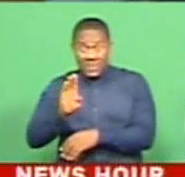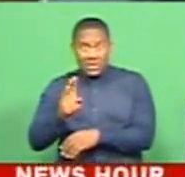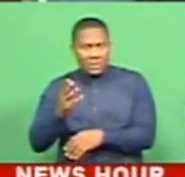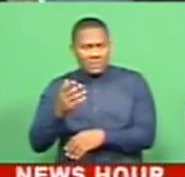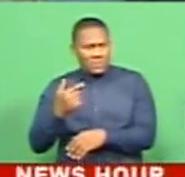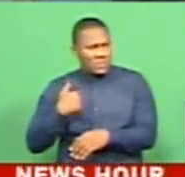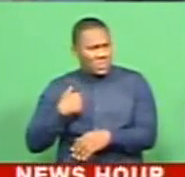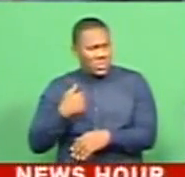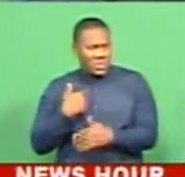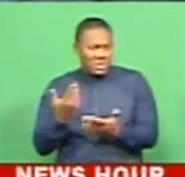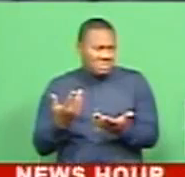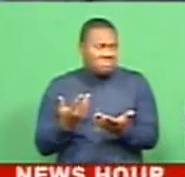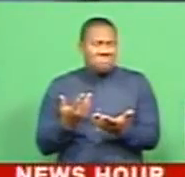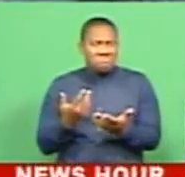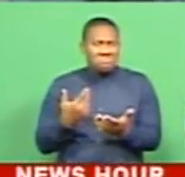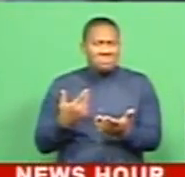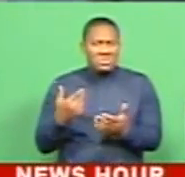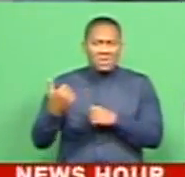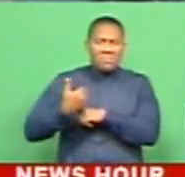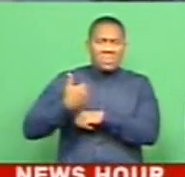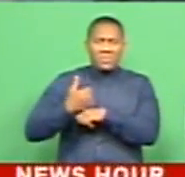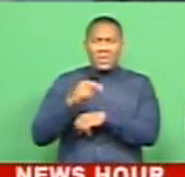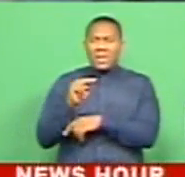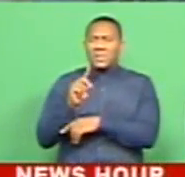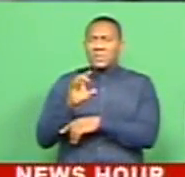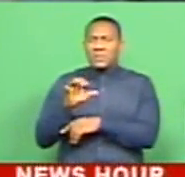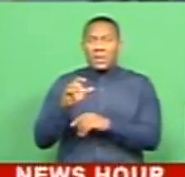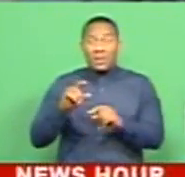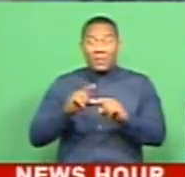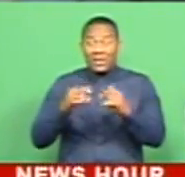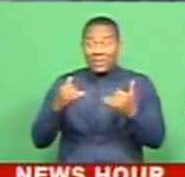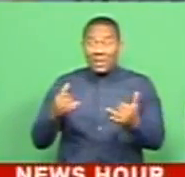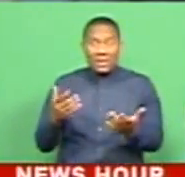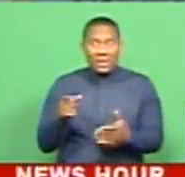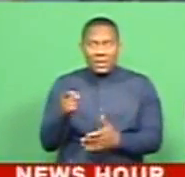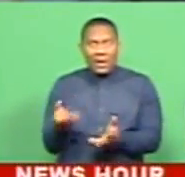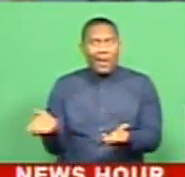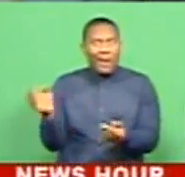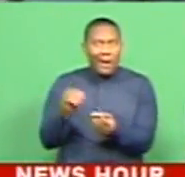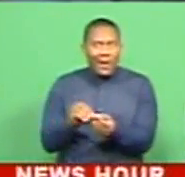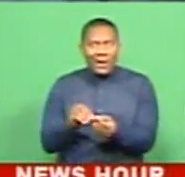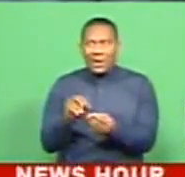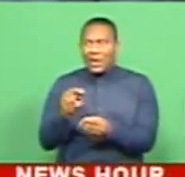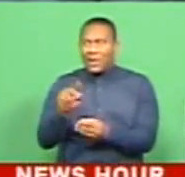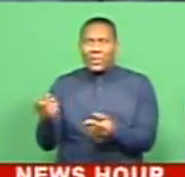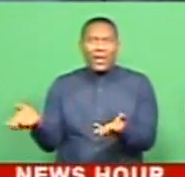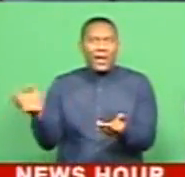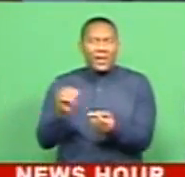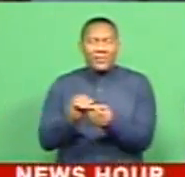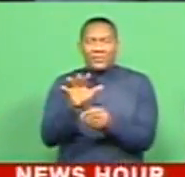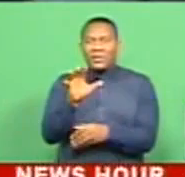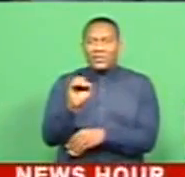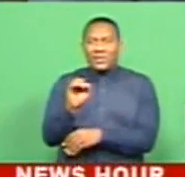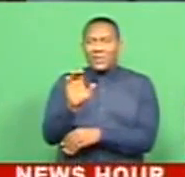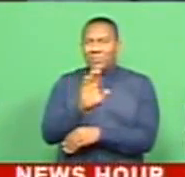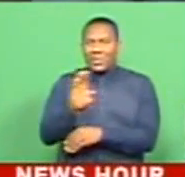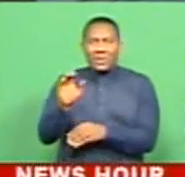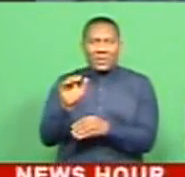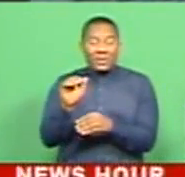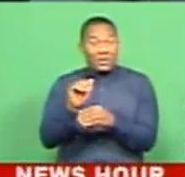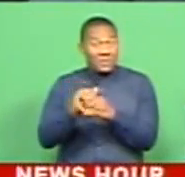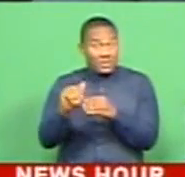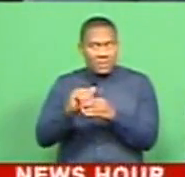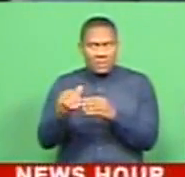within 1.5 years, almost 2 years, they've added to the public debt 50 billion Ghana cedis, which is almost